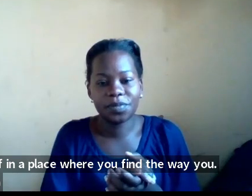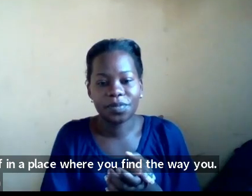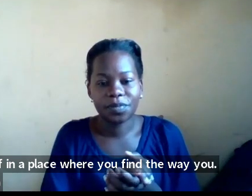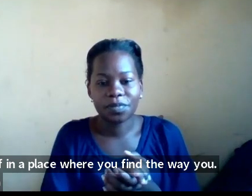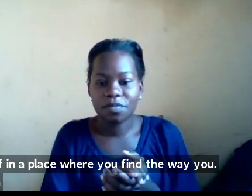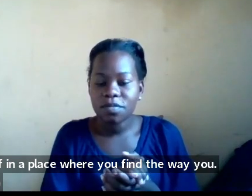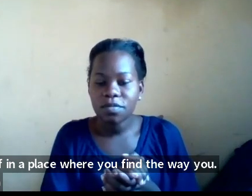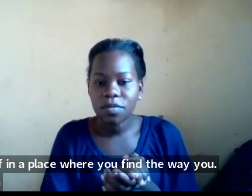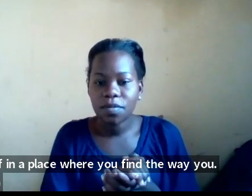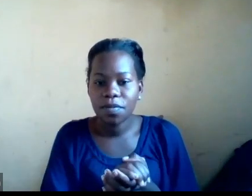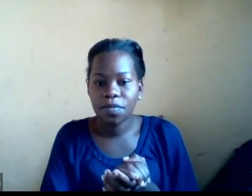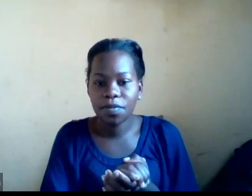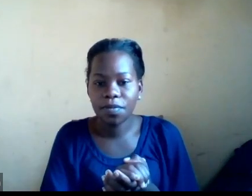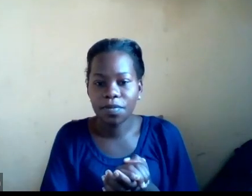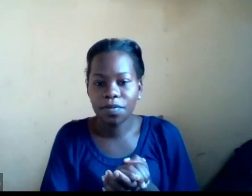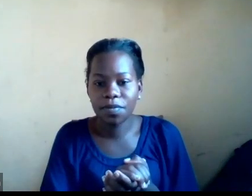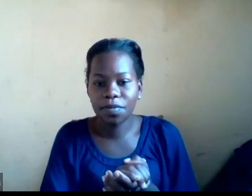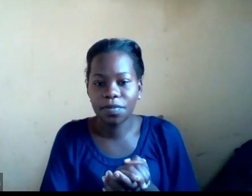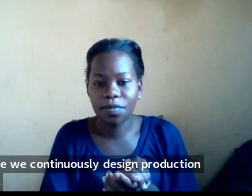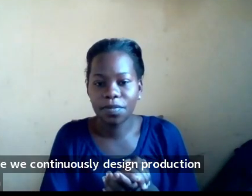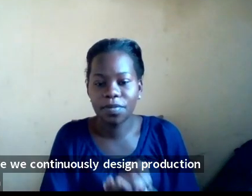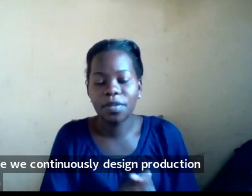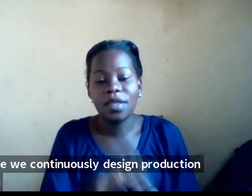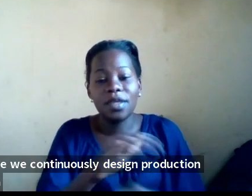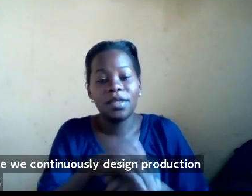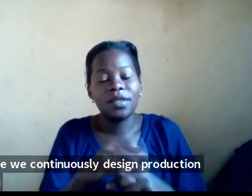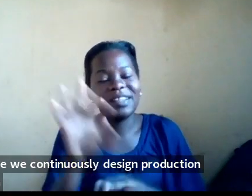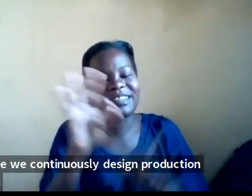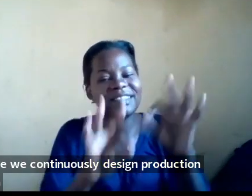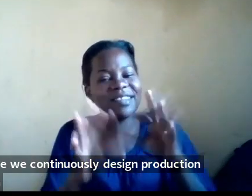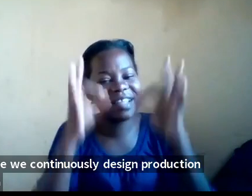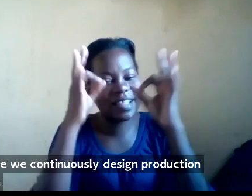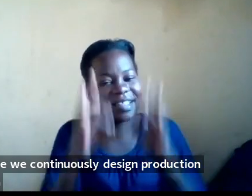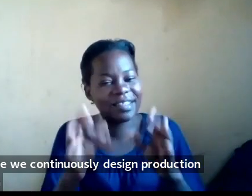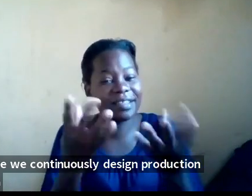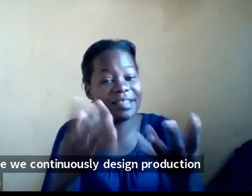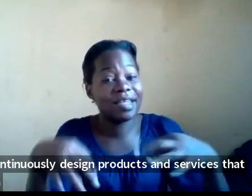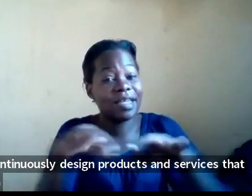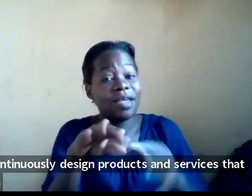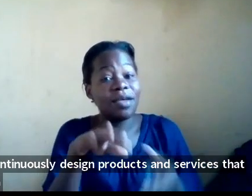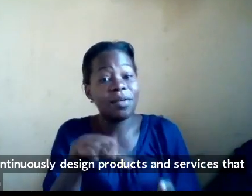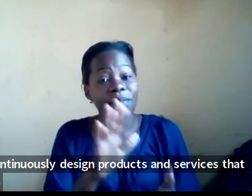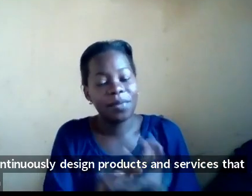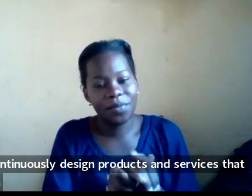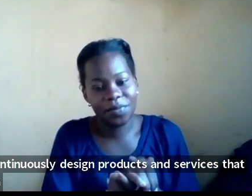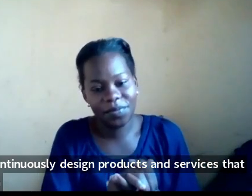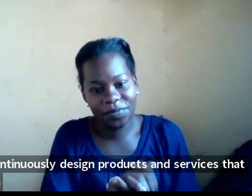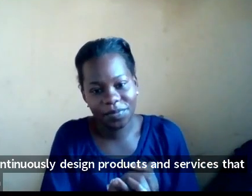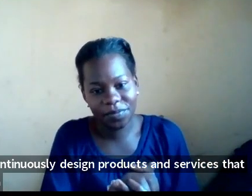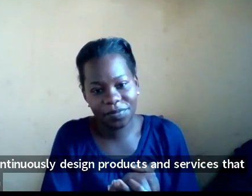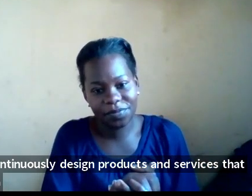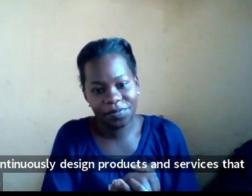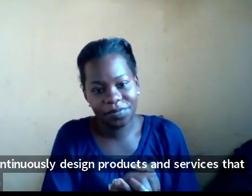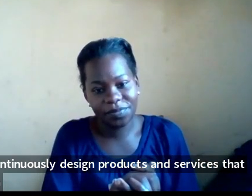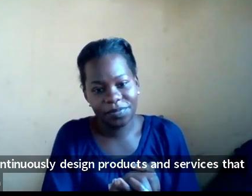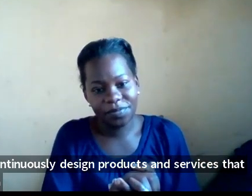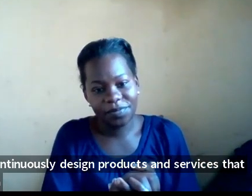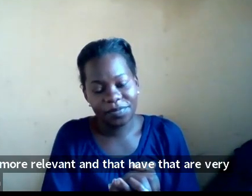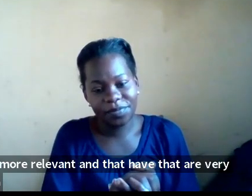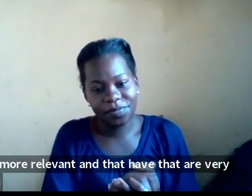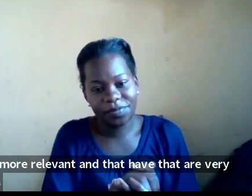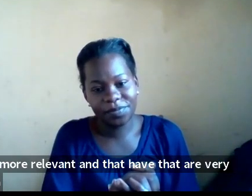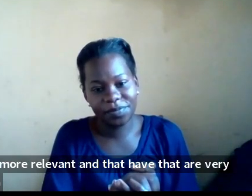where we continuously design products and services that are more relevant and that are very critical to